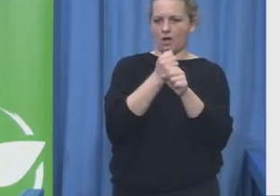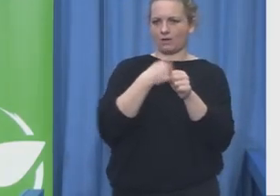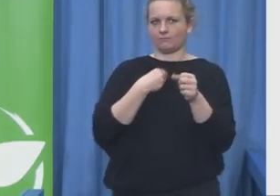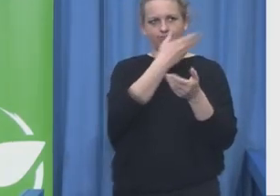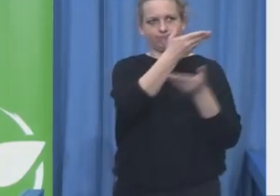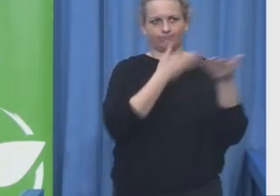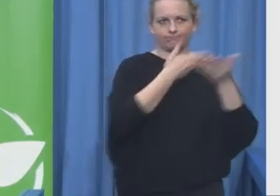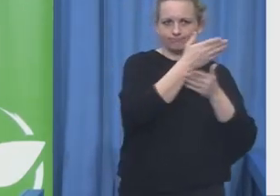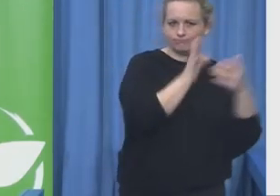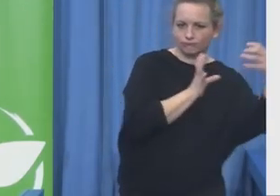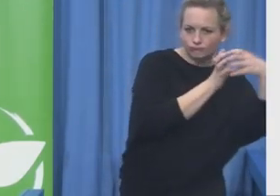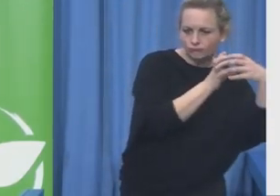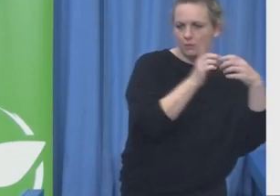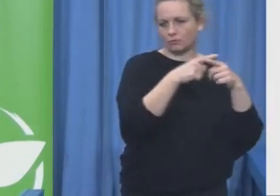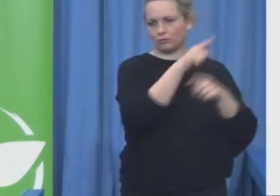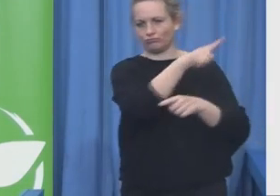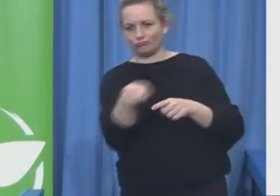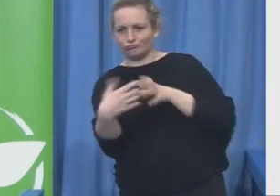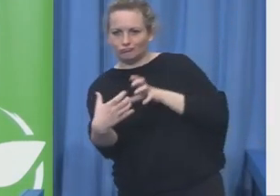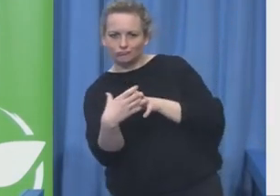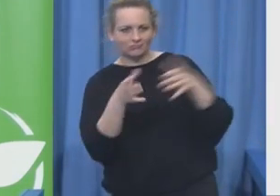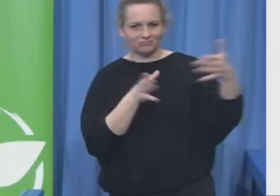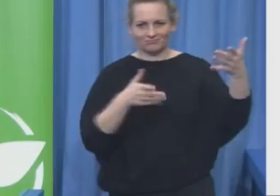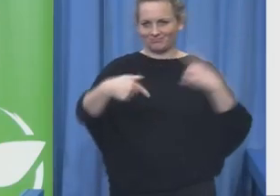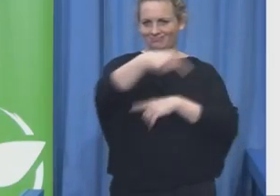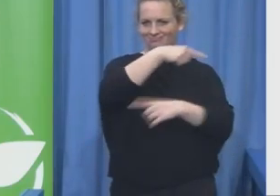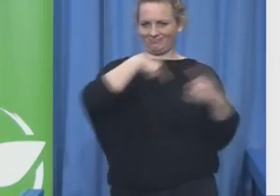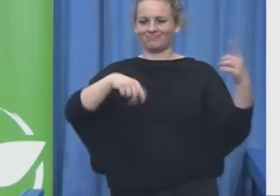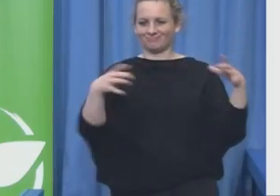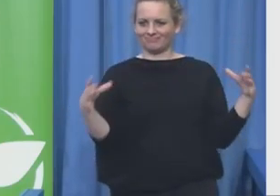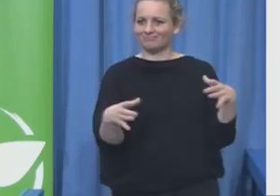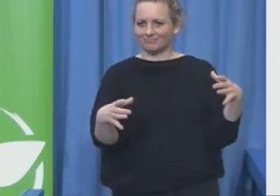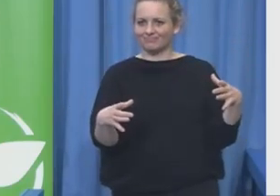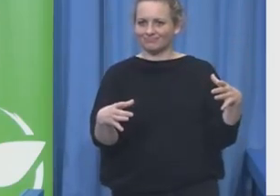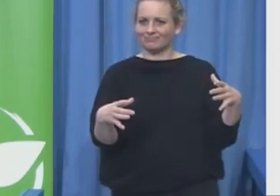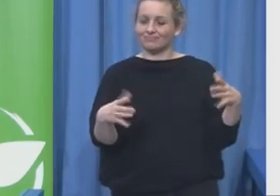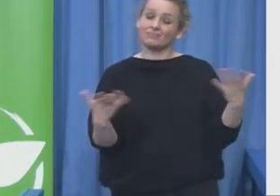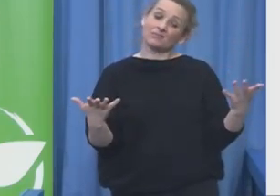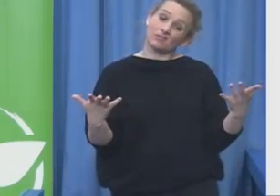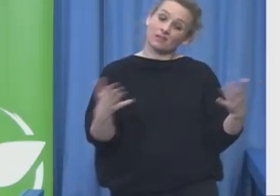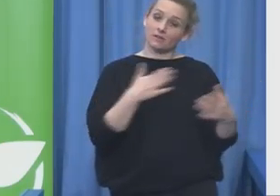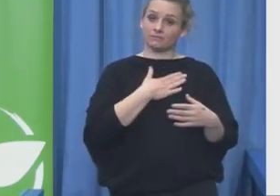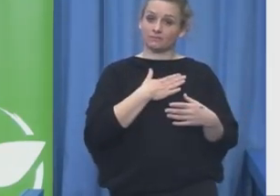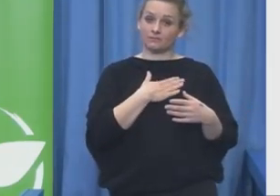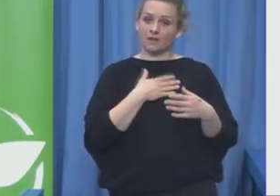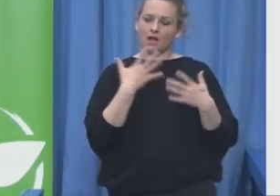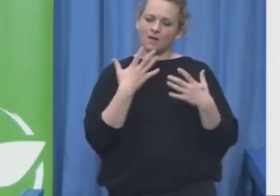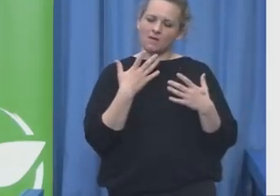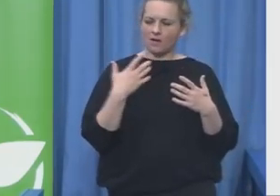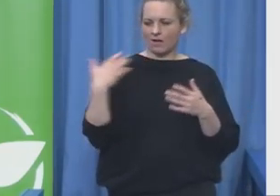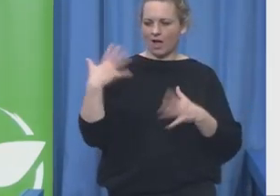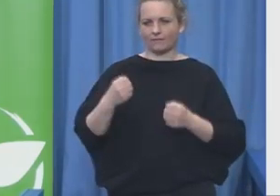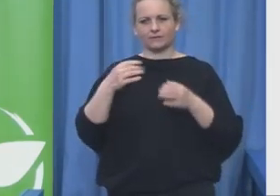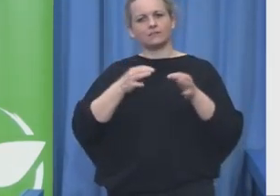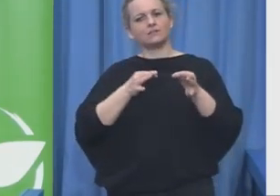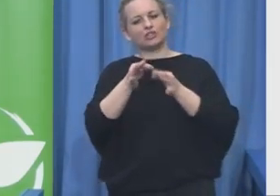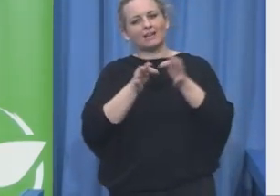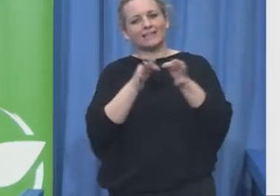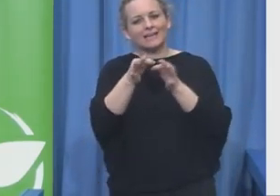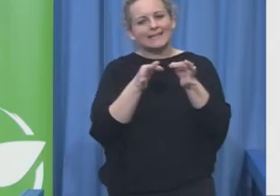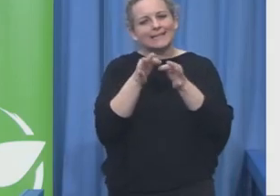and disability policies. And for that, we've worked with Employer Federation in Morocco, which is